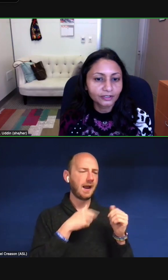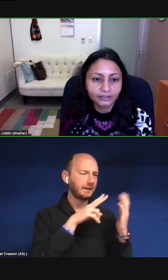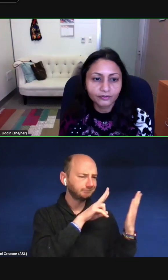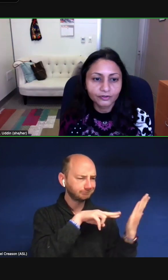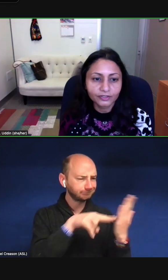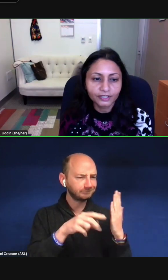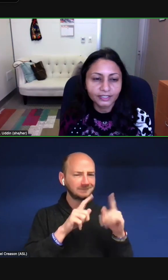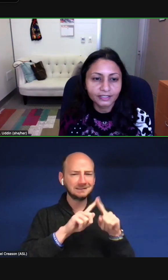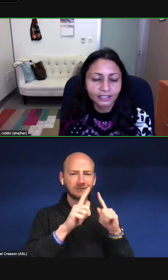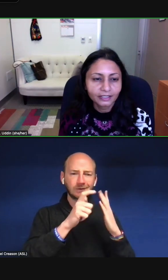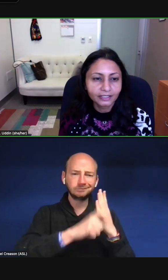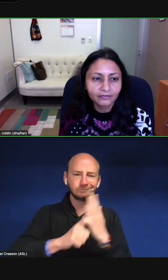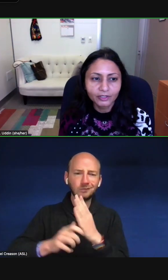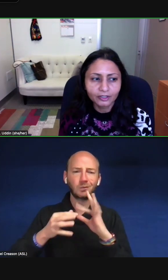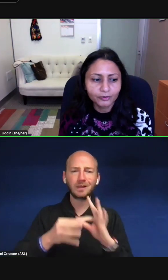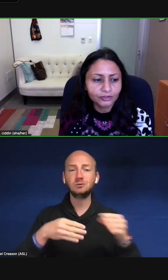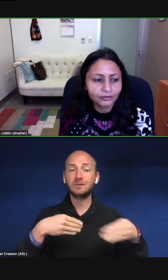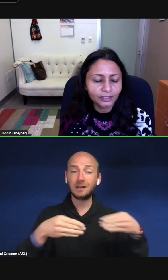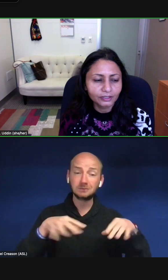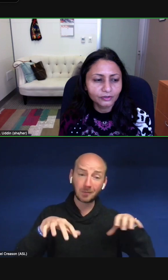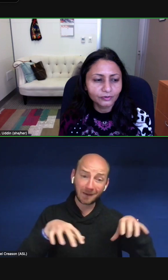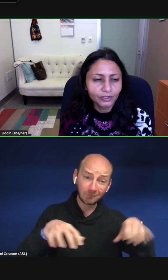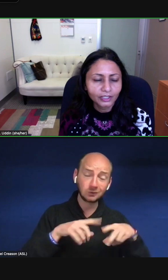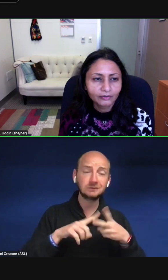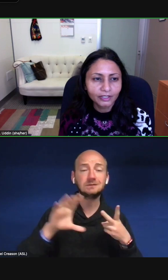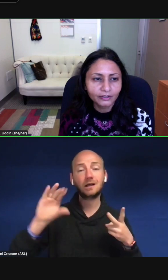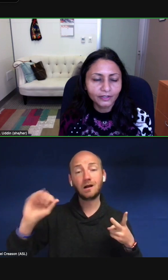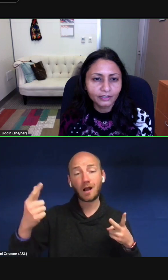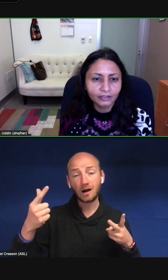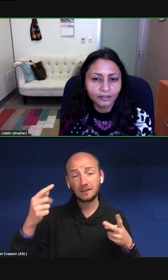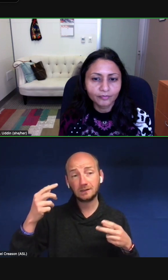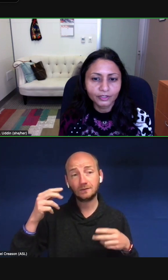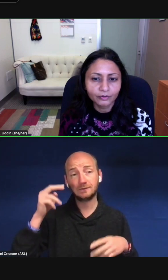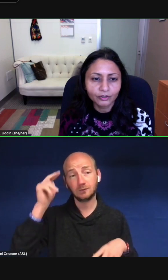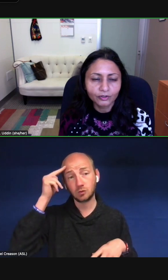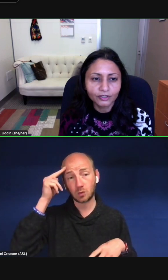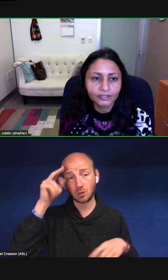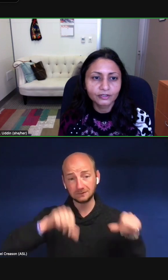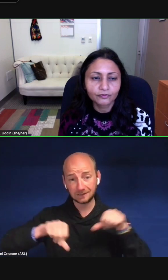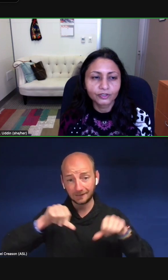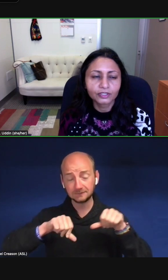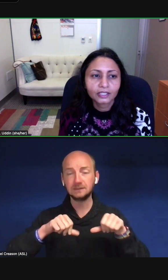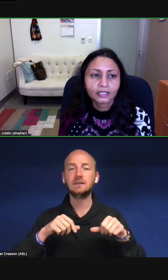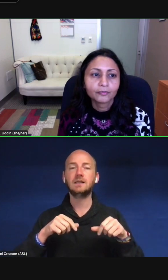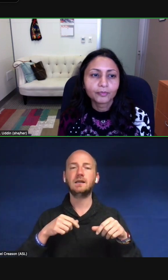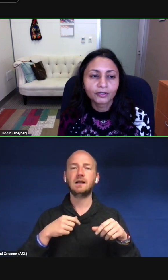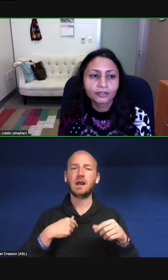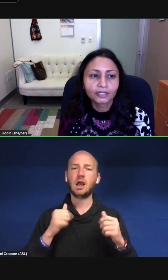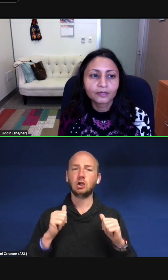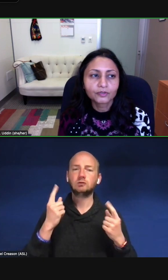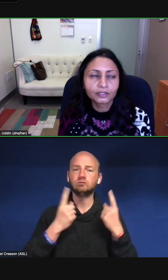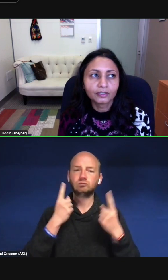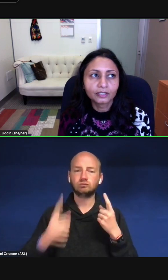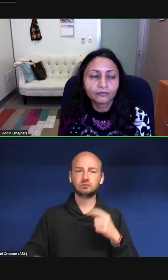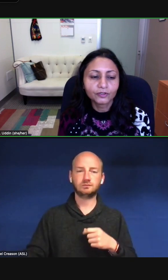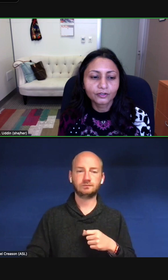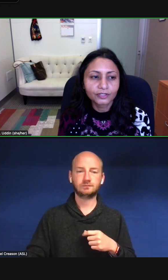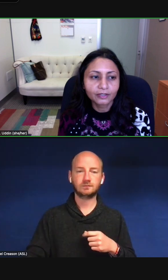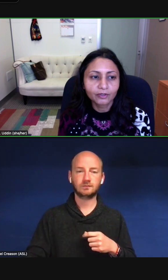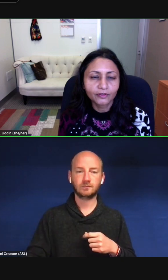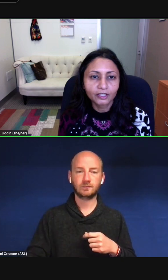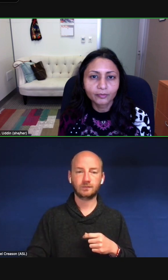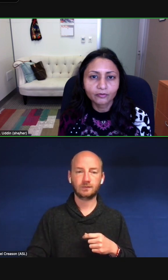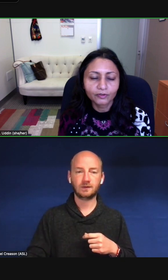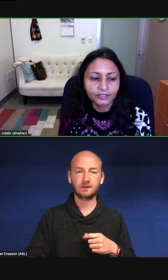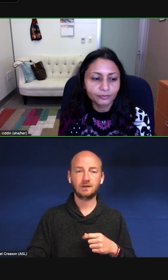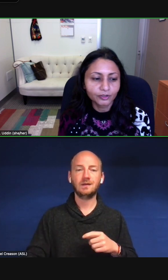behaviors and cognitive neuroscience, and gave me the opportunity to really think, across different paradigms and fields,